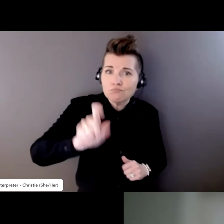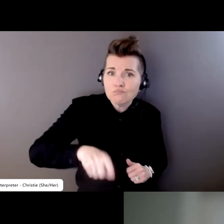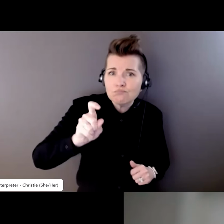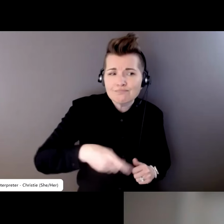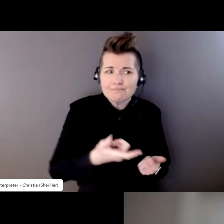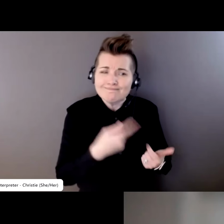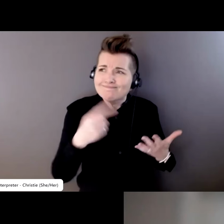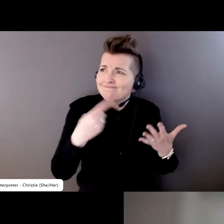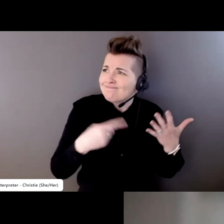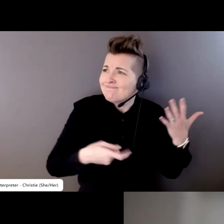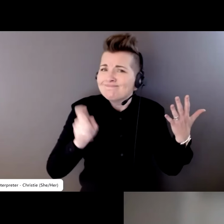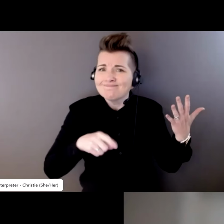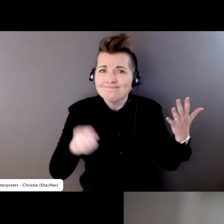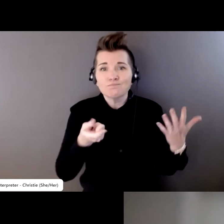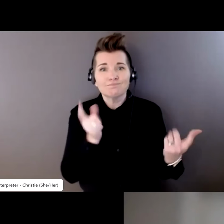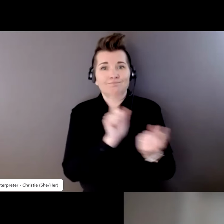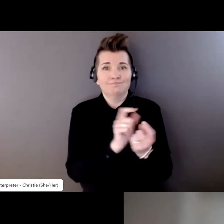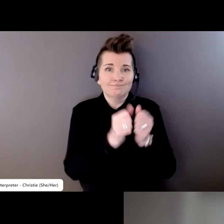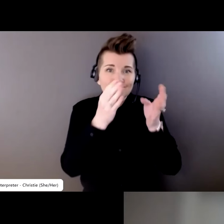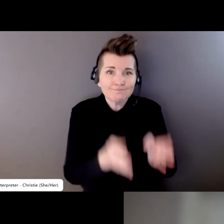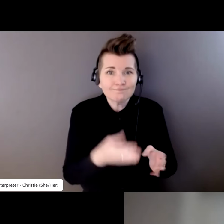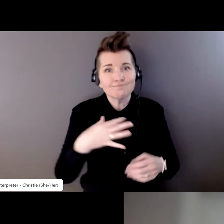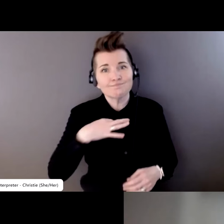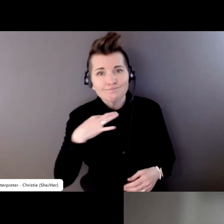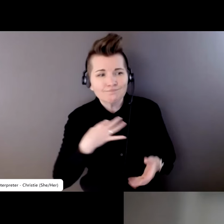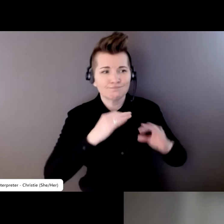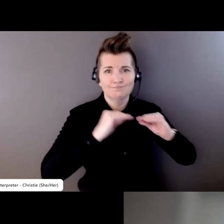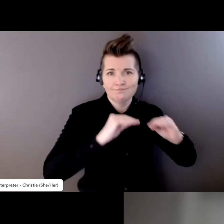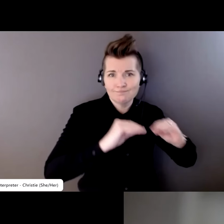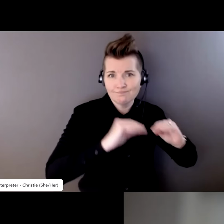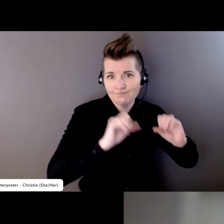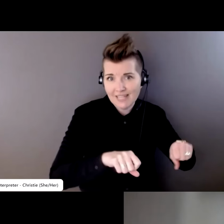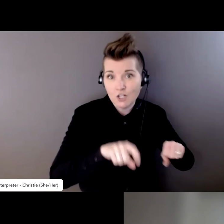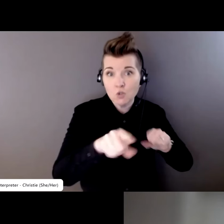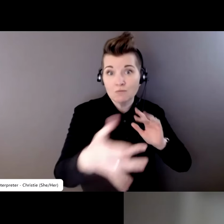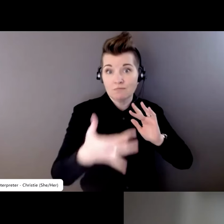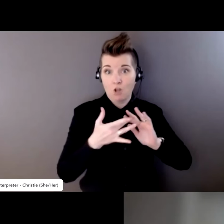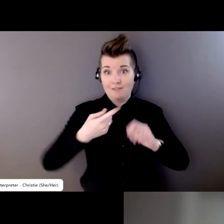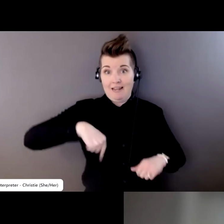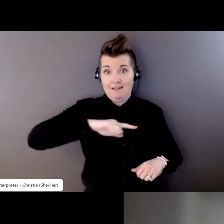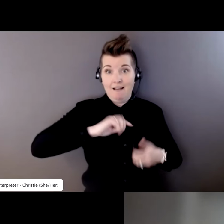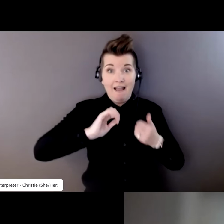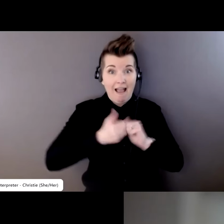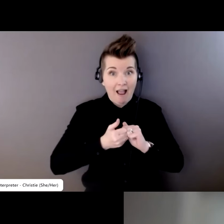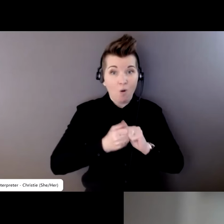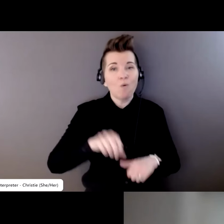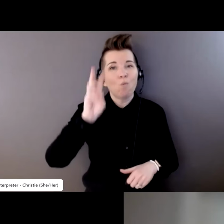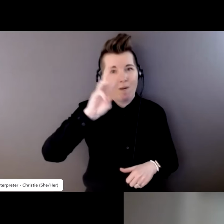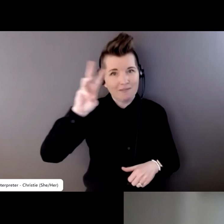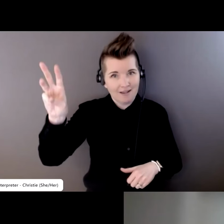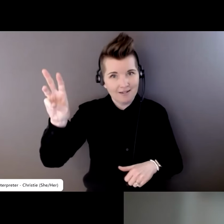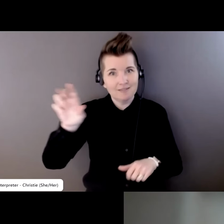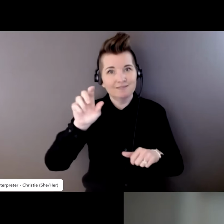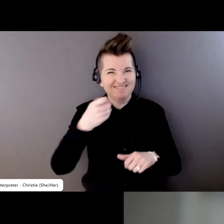so that that's something that if you have more questions about, you can reach out to us by either visiting the website that was